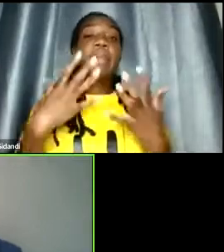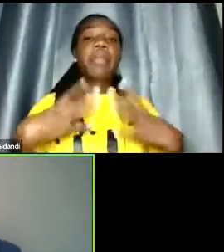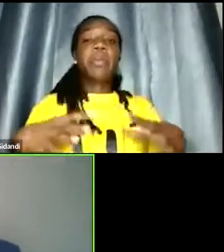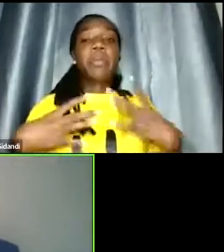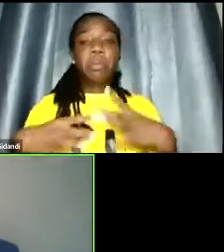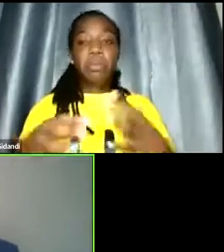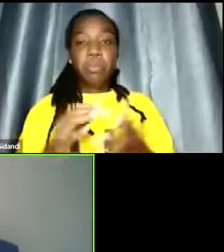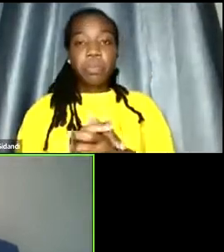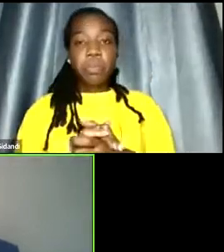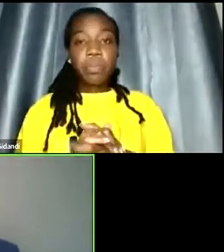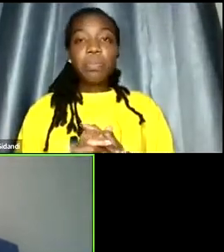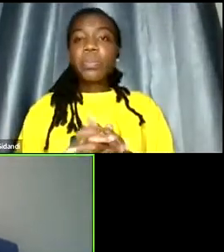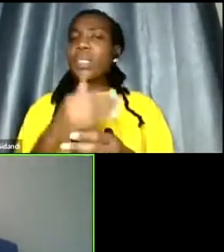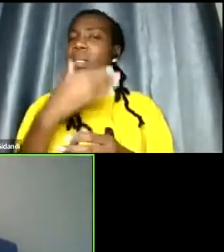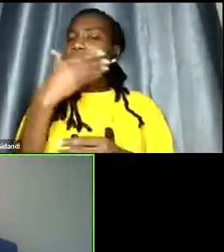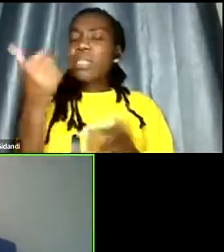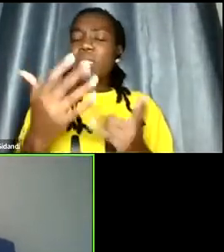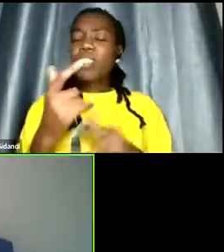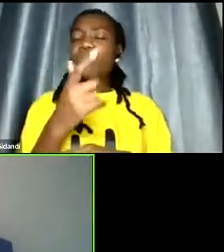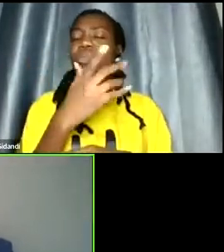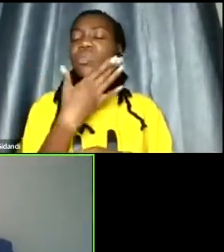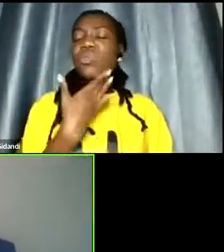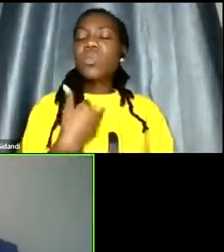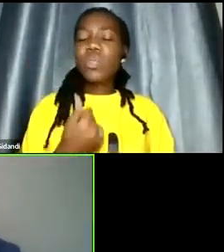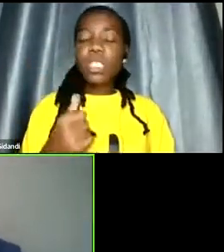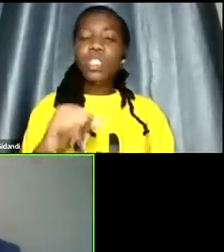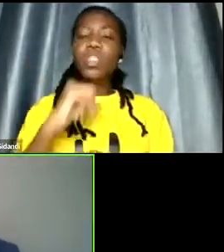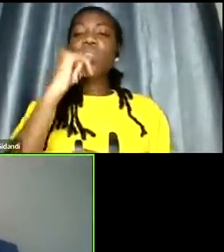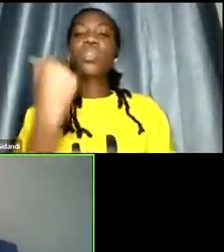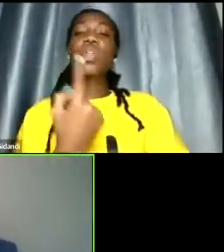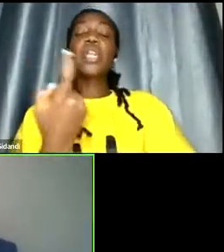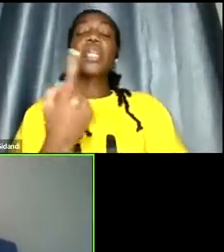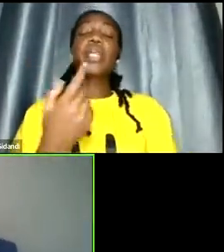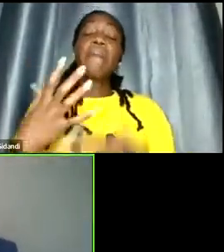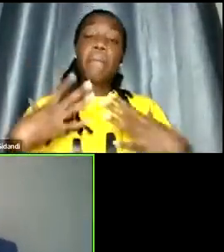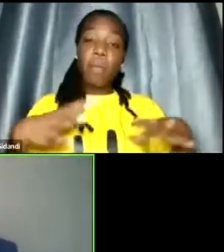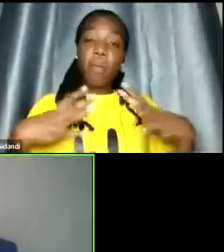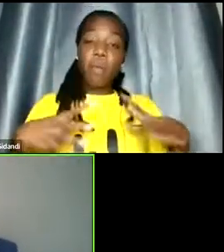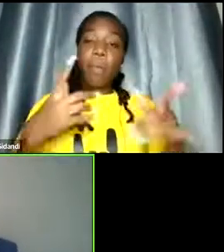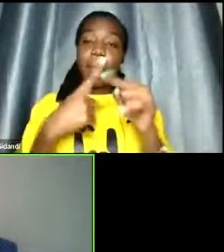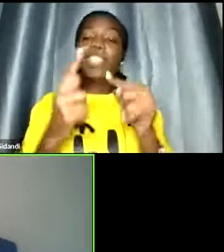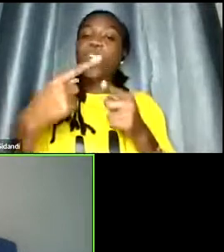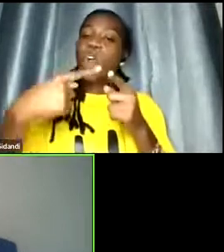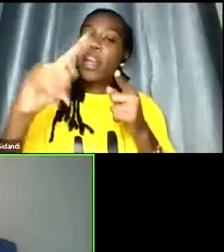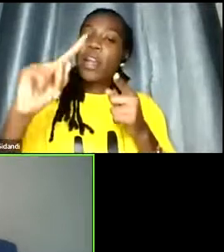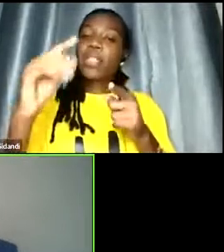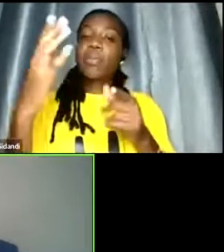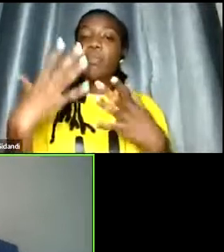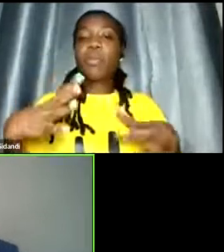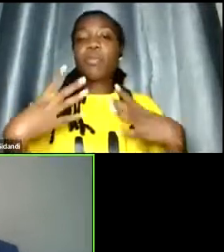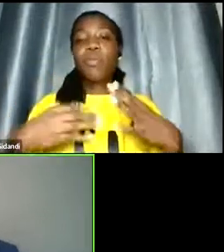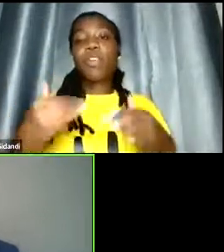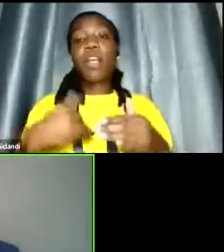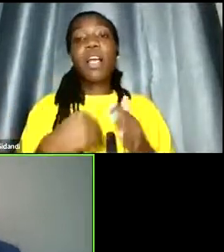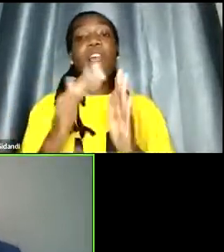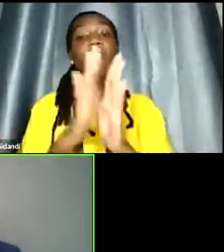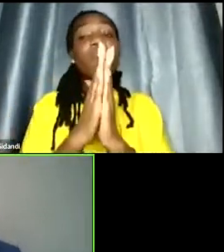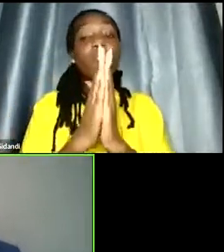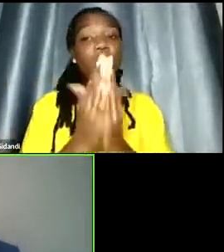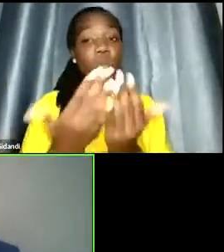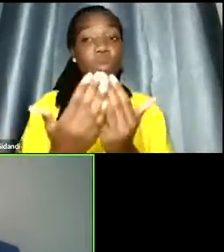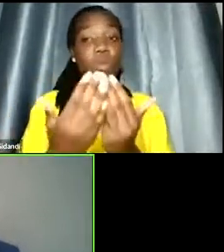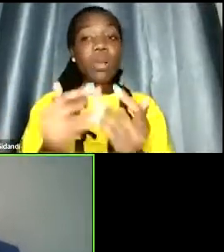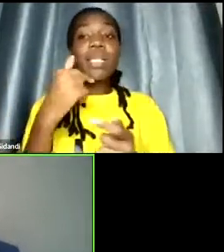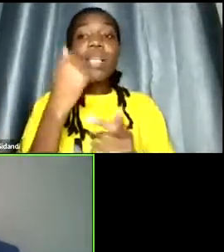resource that you need in your organization is people, and not just people, the right people. So in the book, Good to Great by Jim Collins, he says the